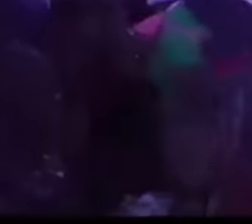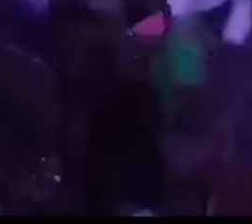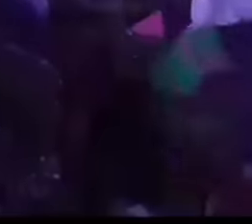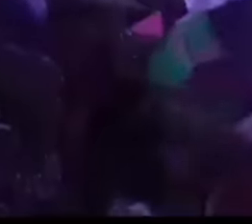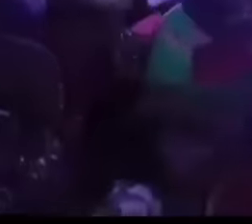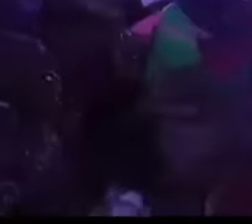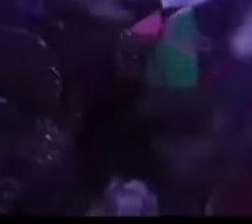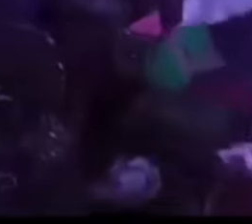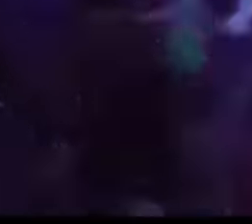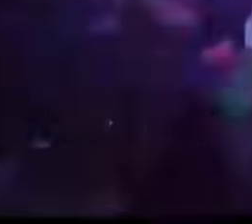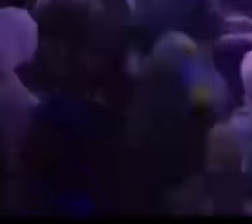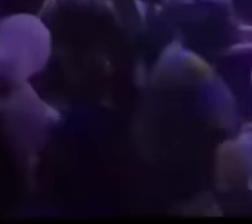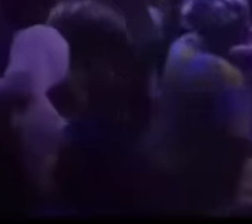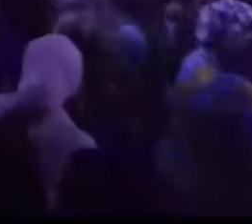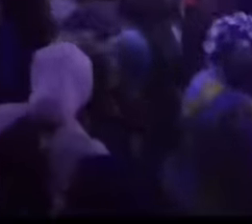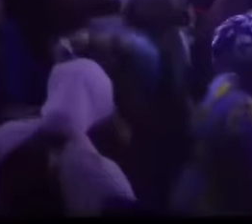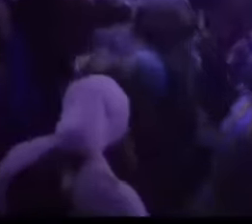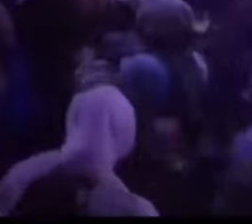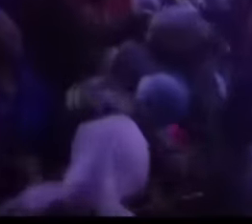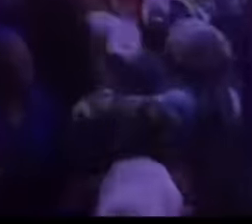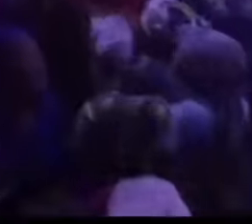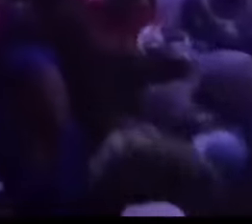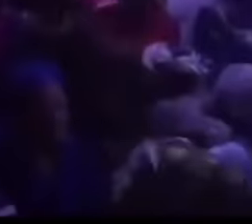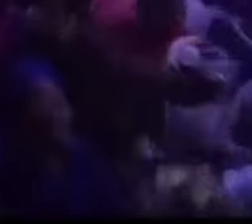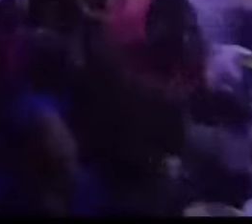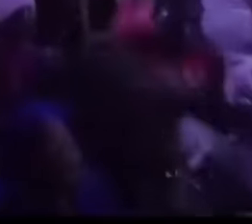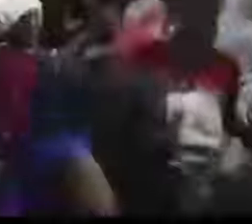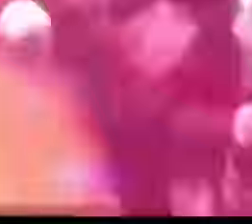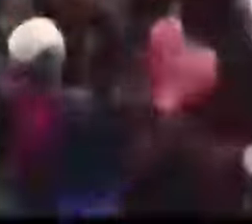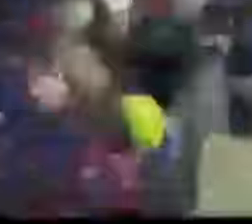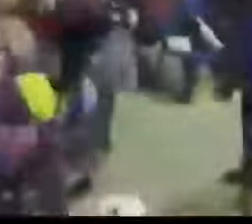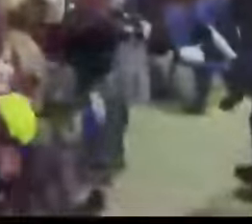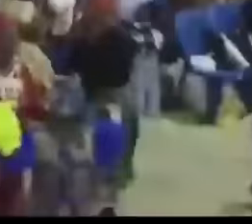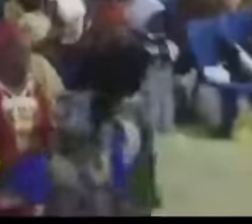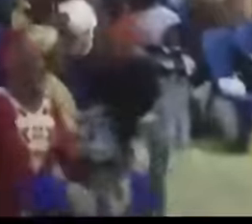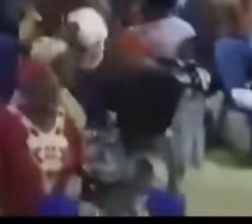roti ako le daduro. Unstoppable God, la kori to te yi o.